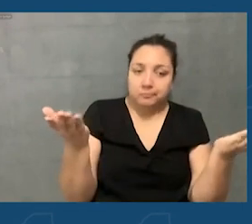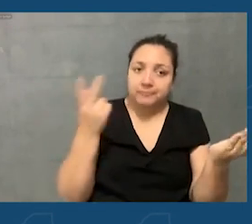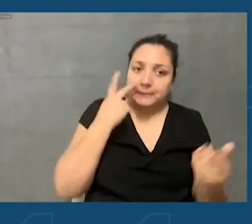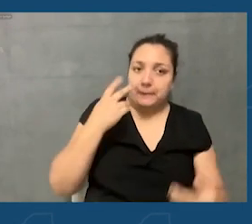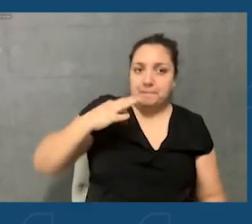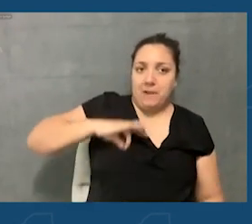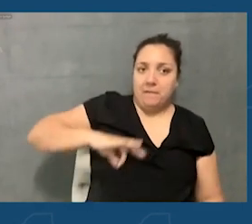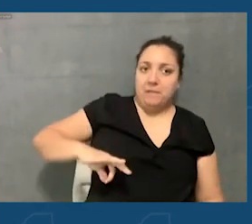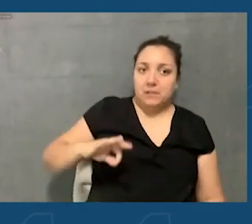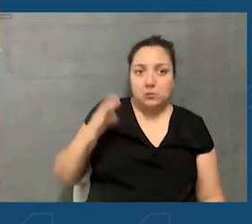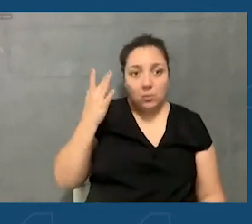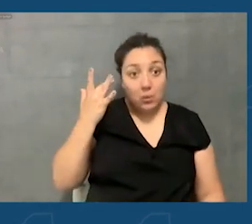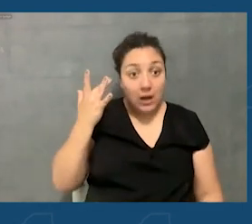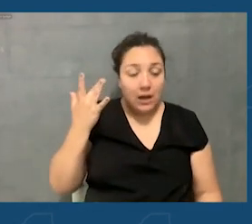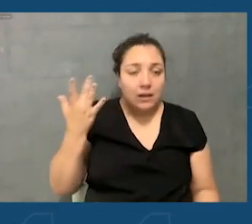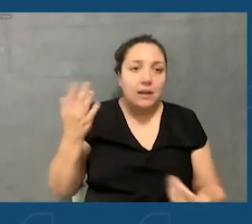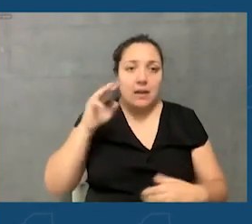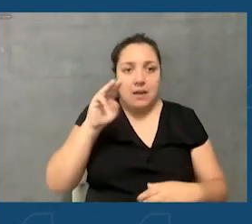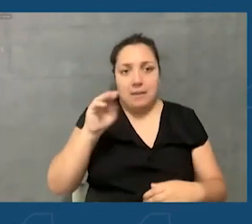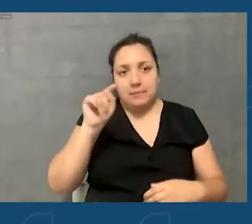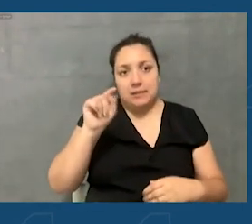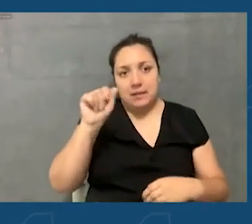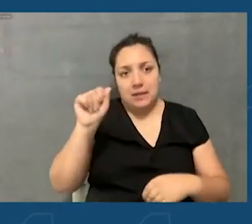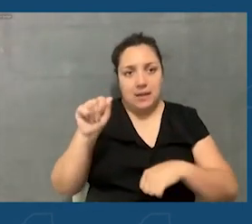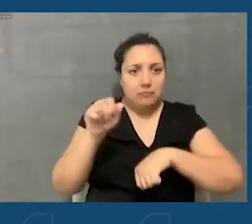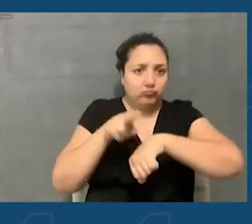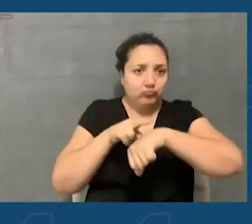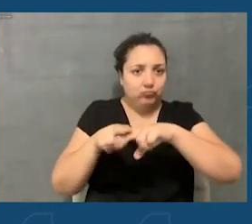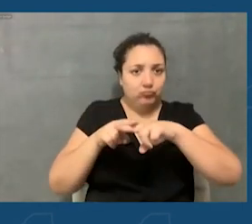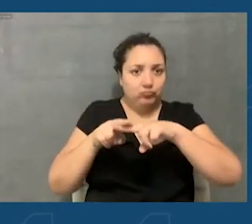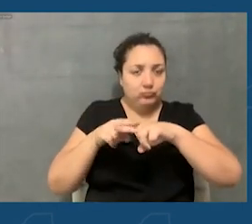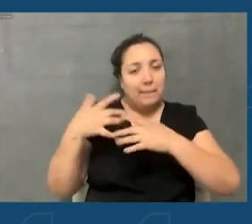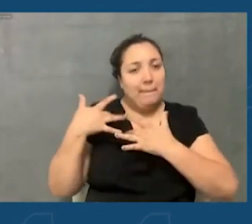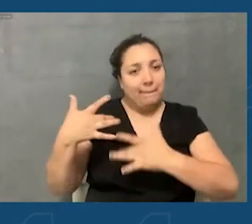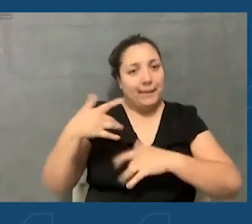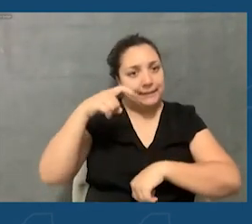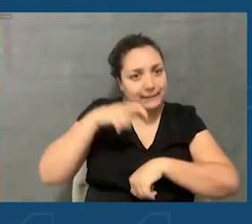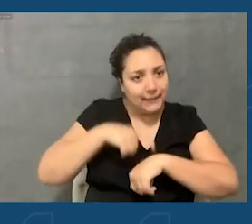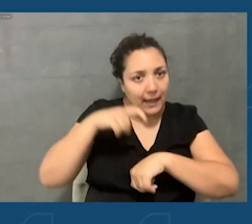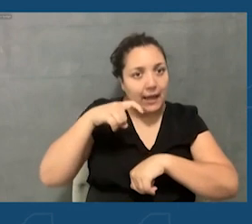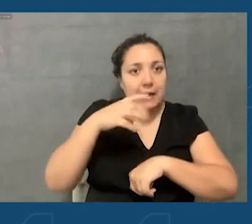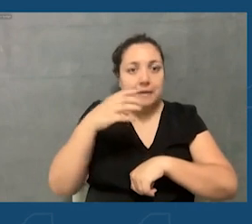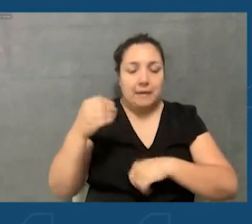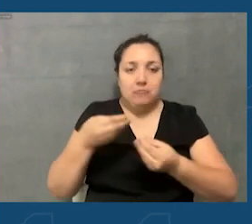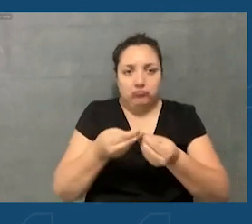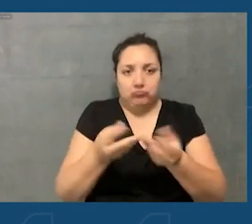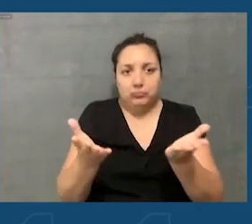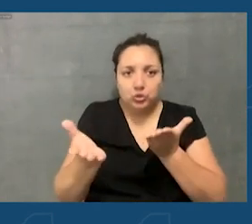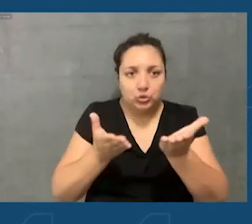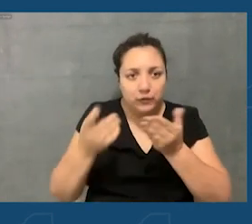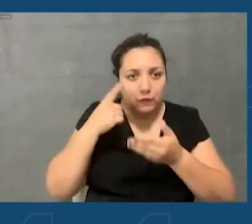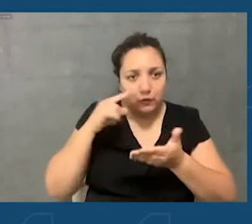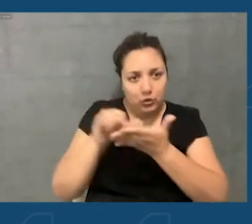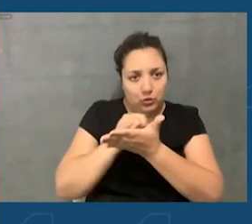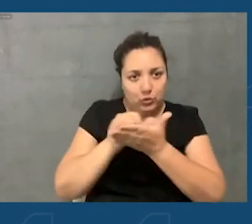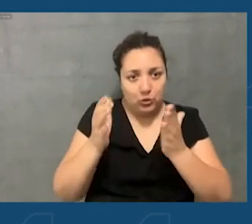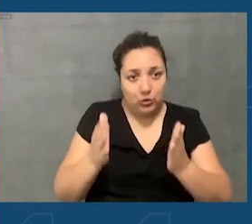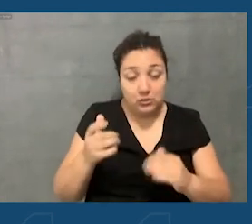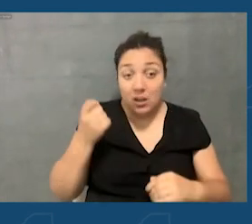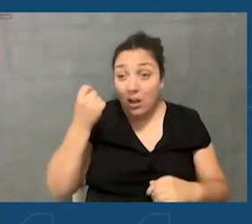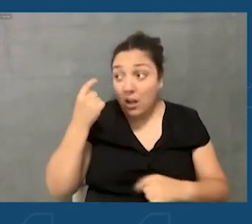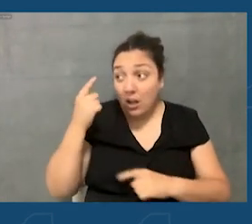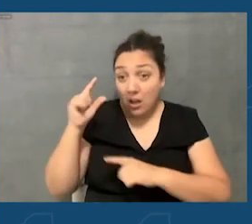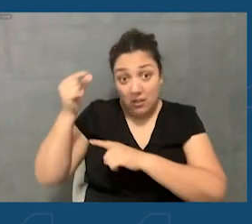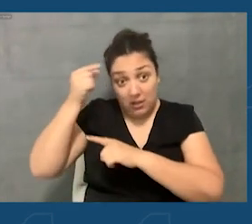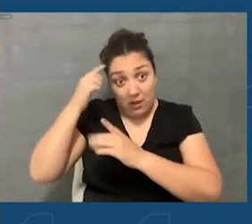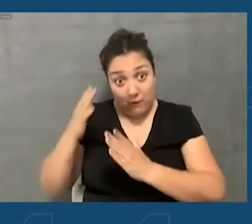on-time performance, incredible service to New Yorkers, and the energy that the governor has talked about bringing back to New